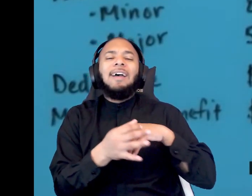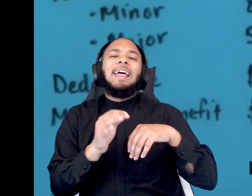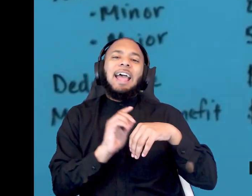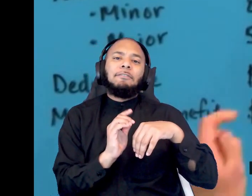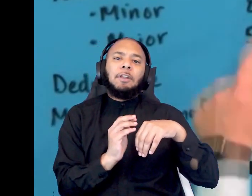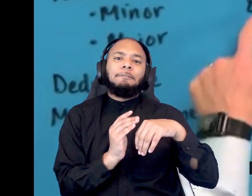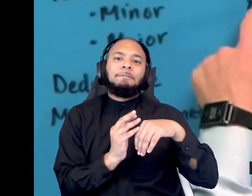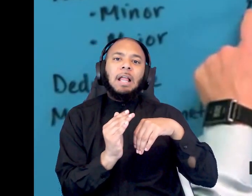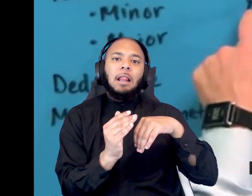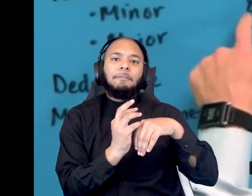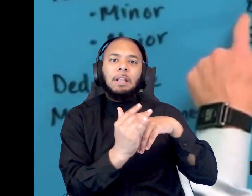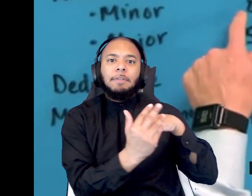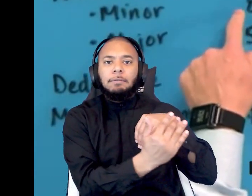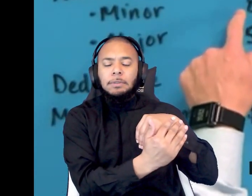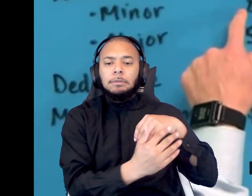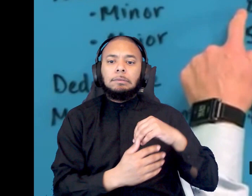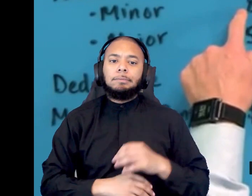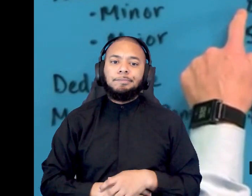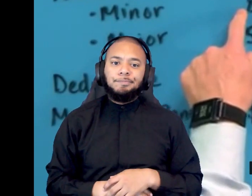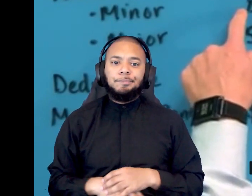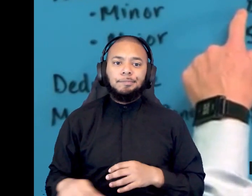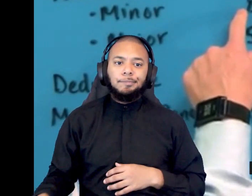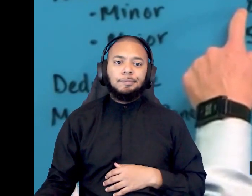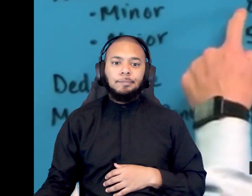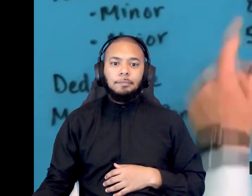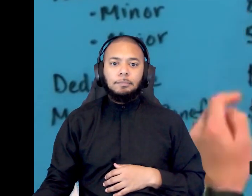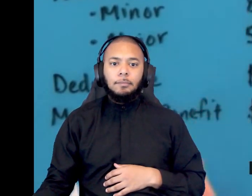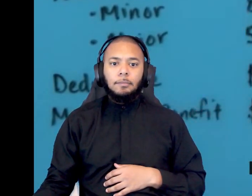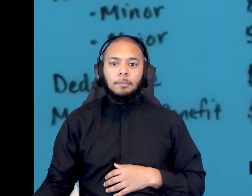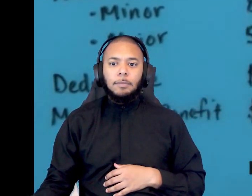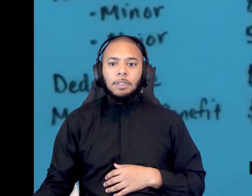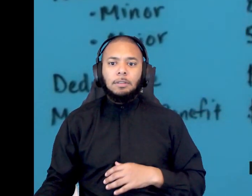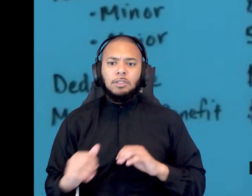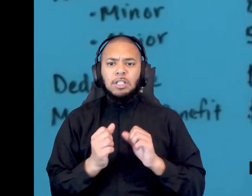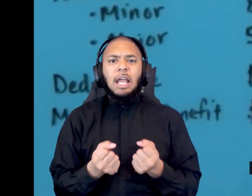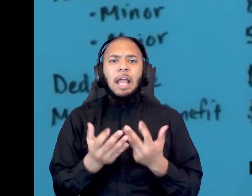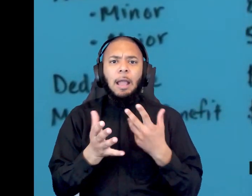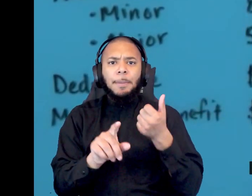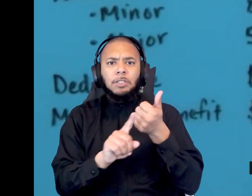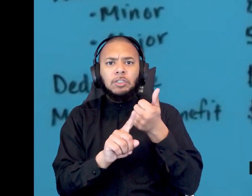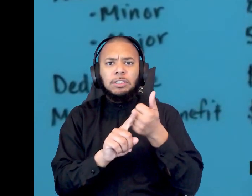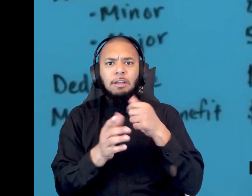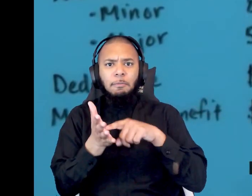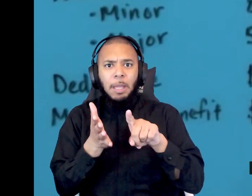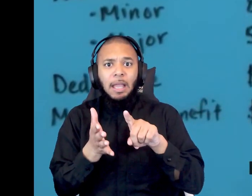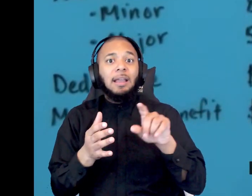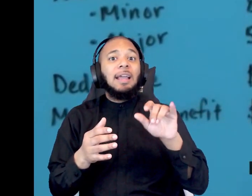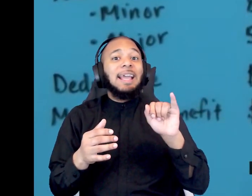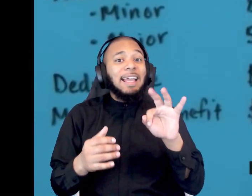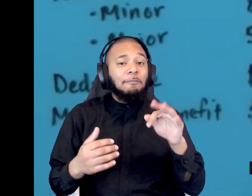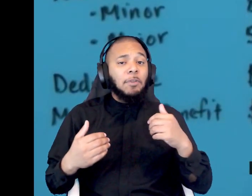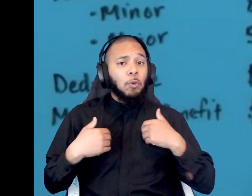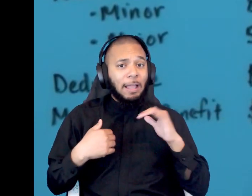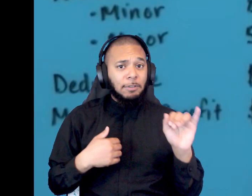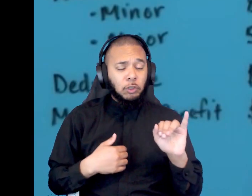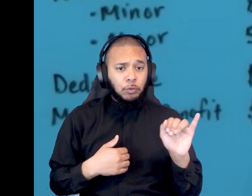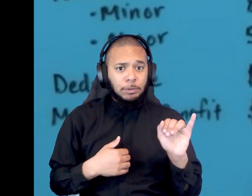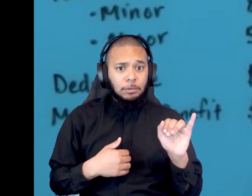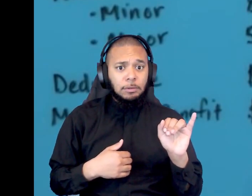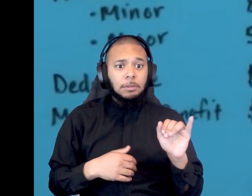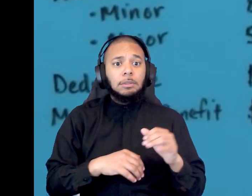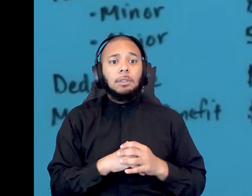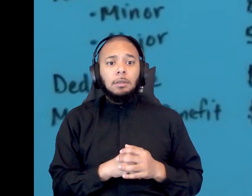and then you're going to have to pay 20% because the insurance company will pay 80% of that. You're going to have to